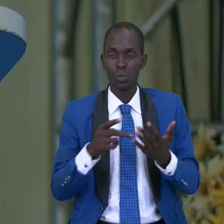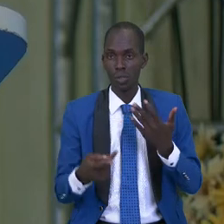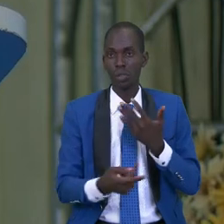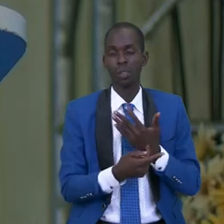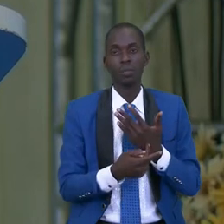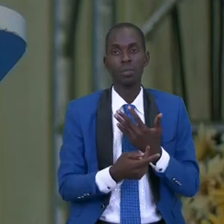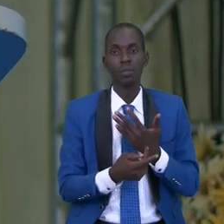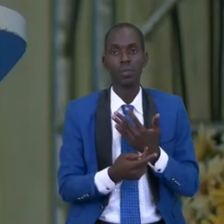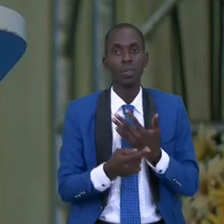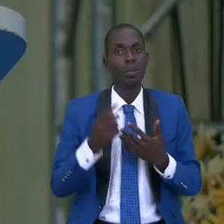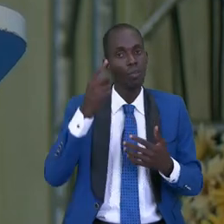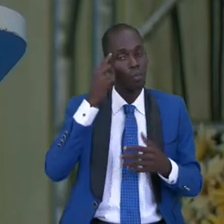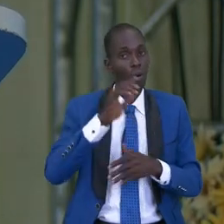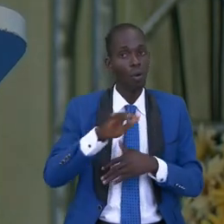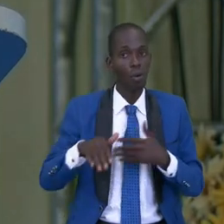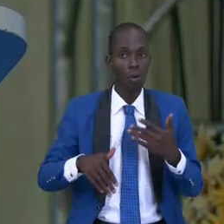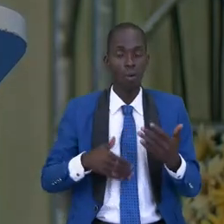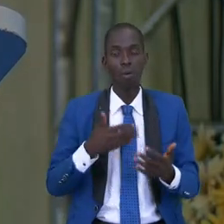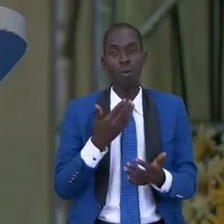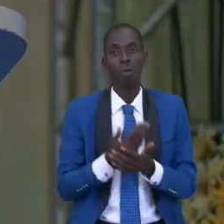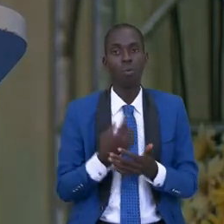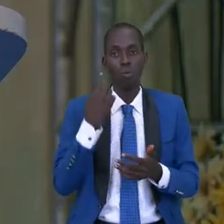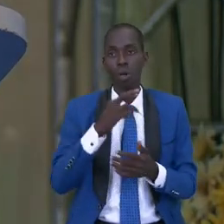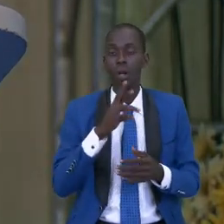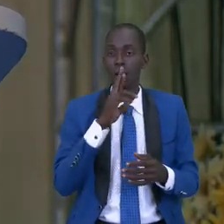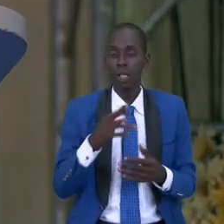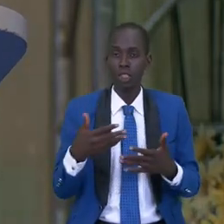specific for all those watching online.